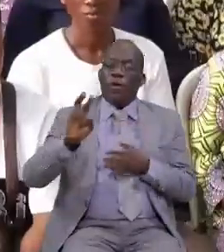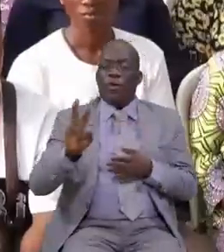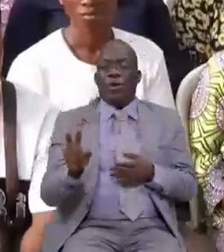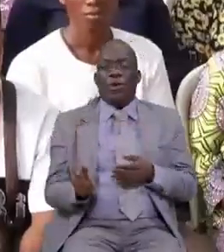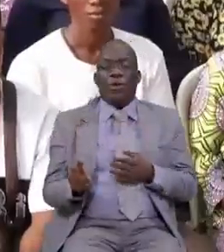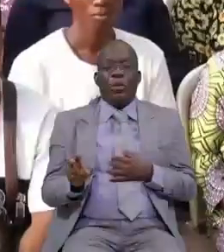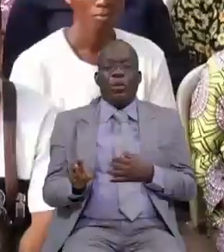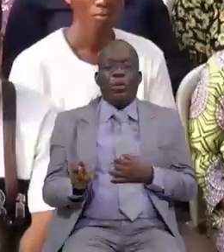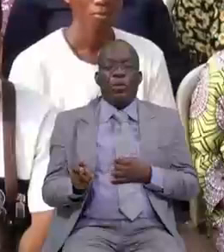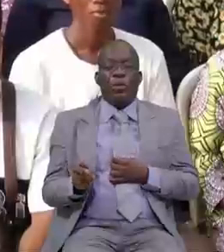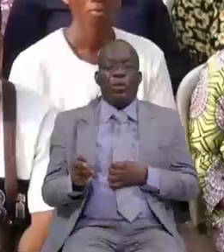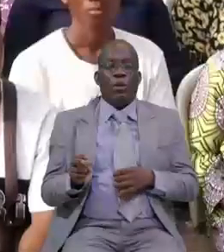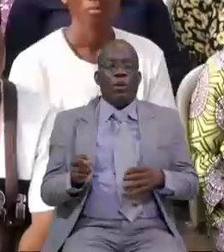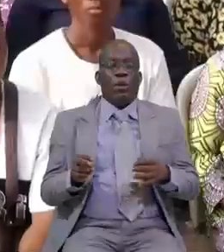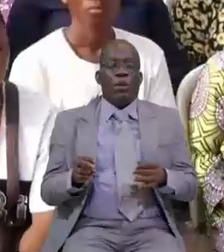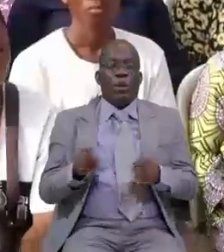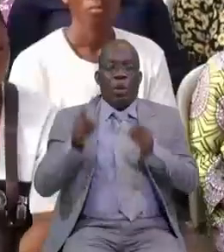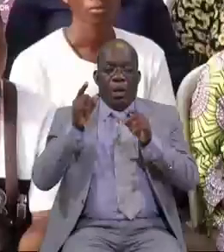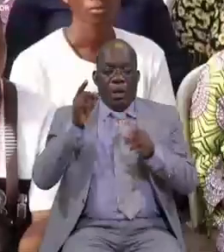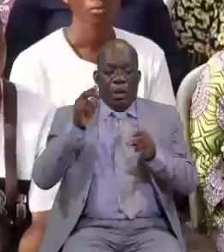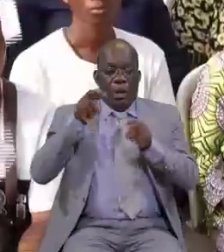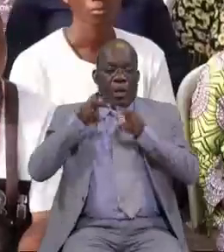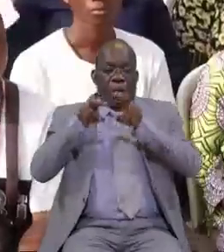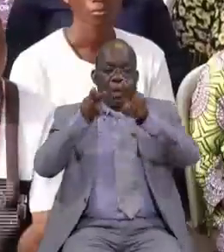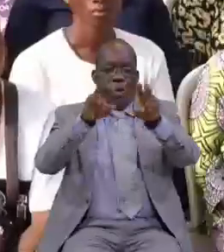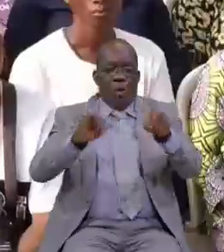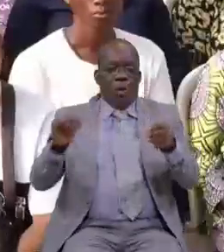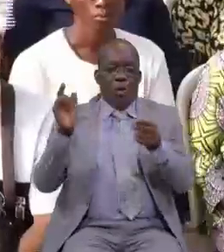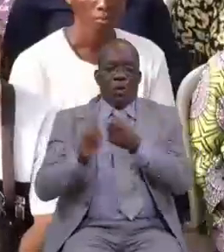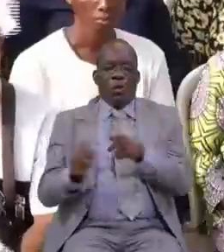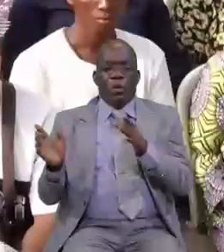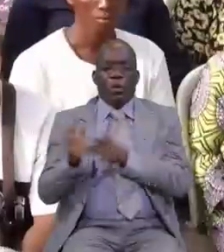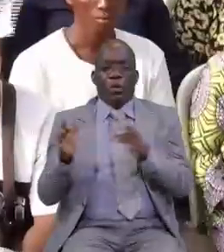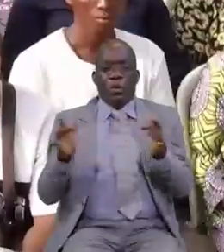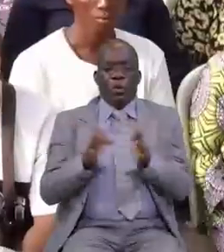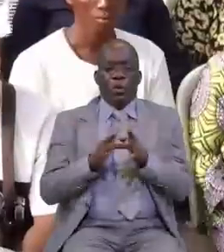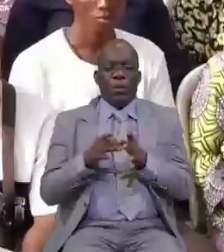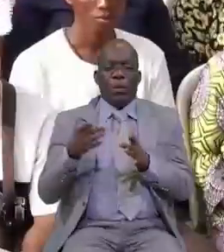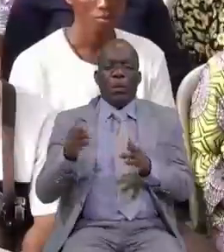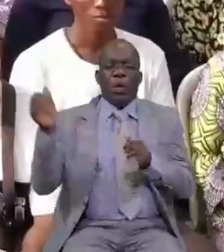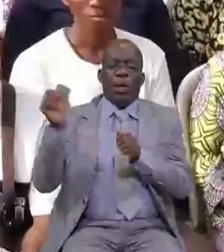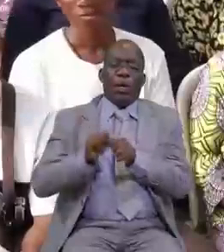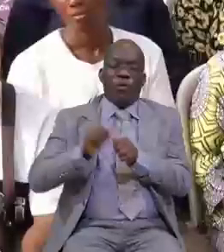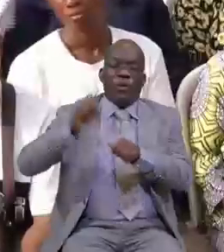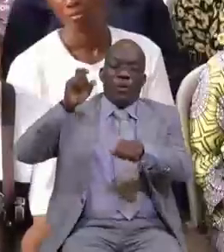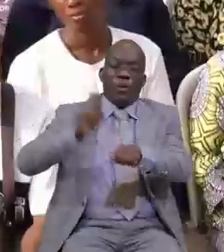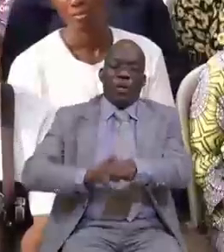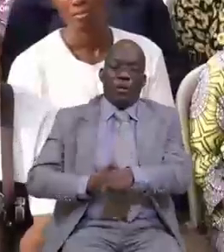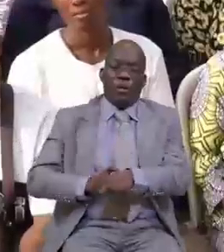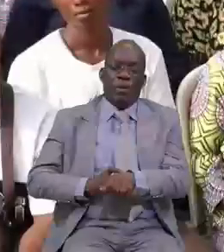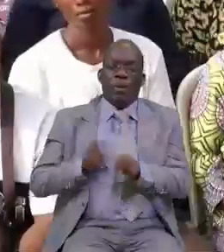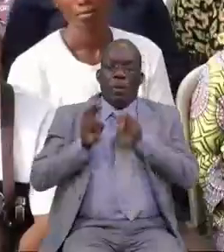that we're looking unto Jesus. Every time